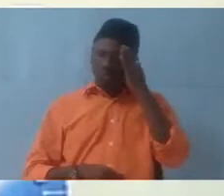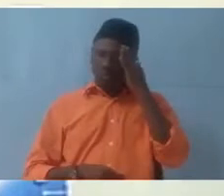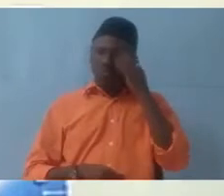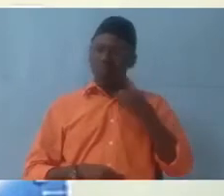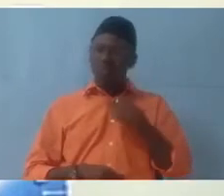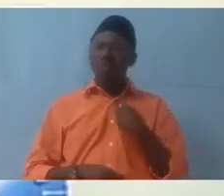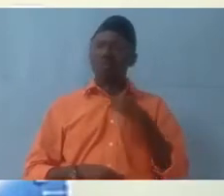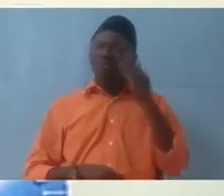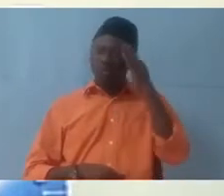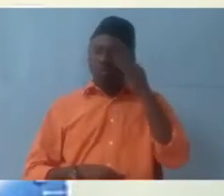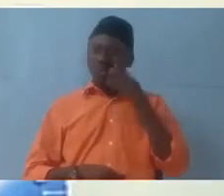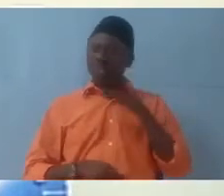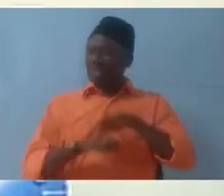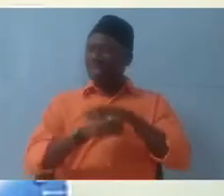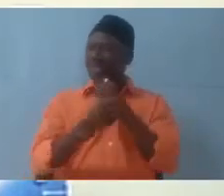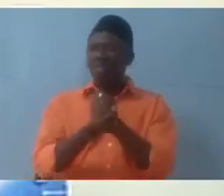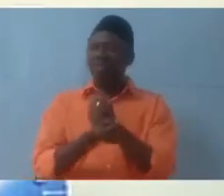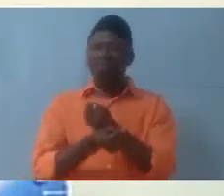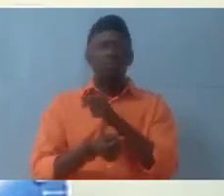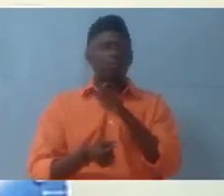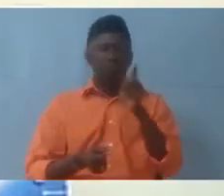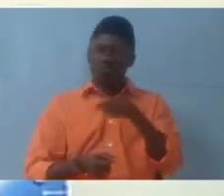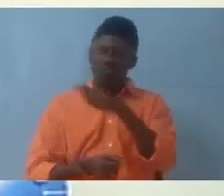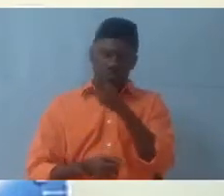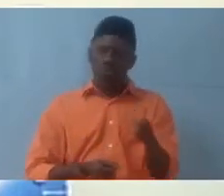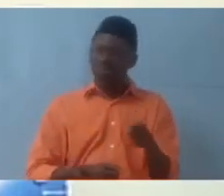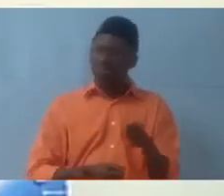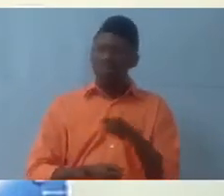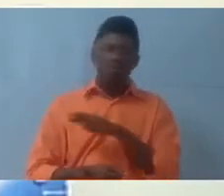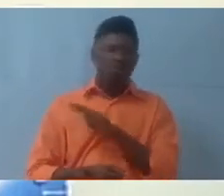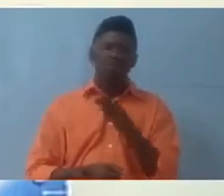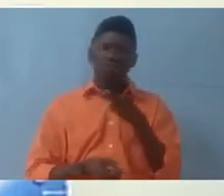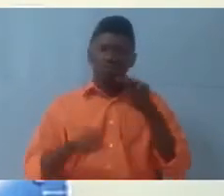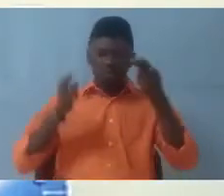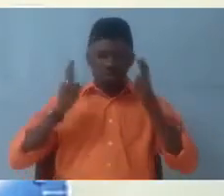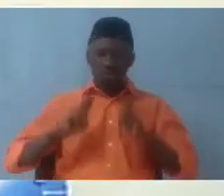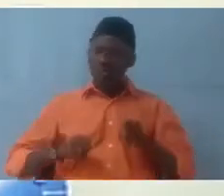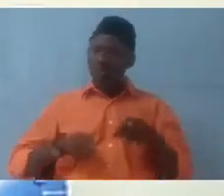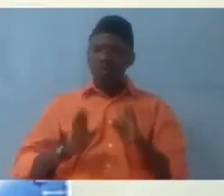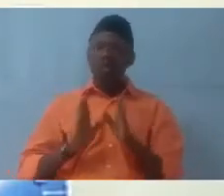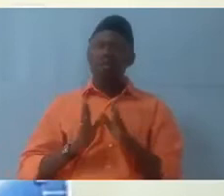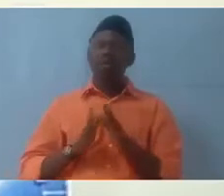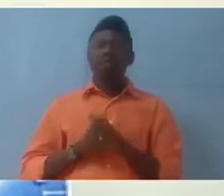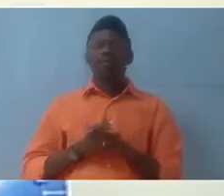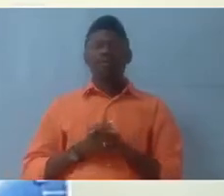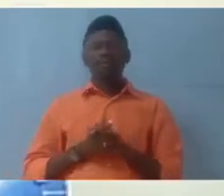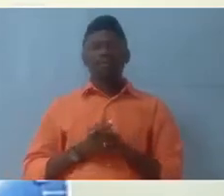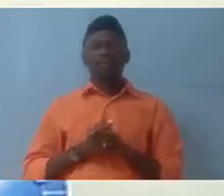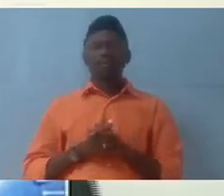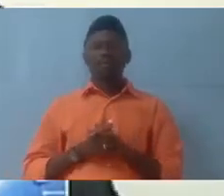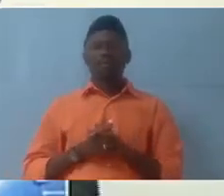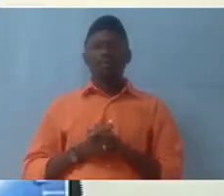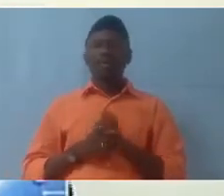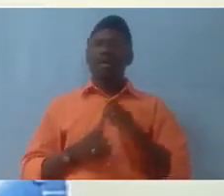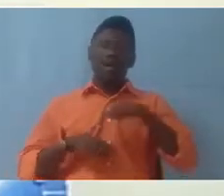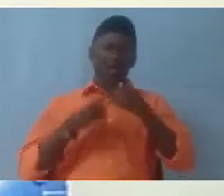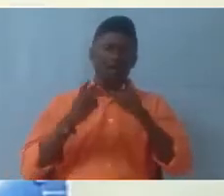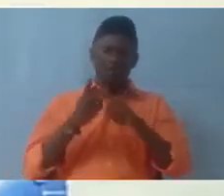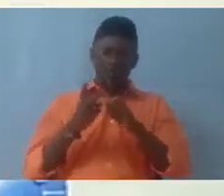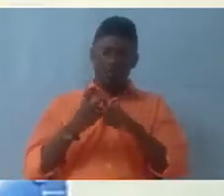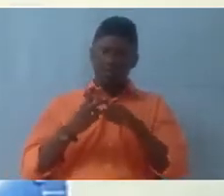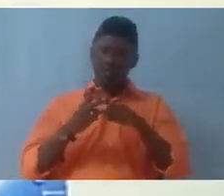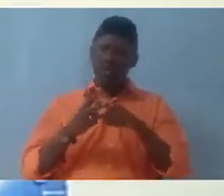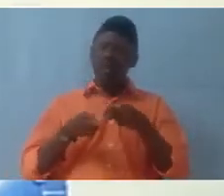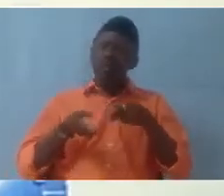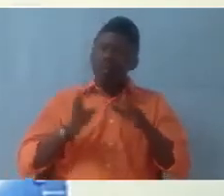Jamono bobu nak ñun li nga xamne lolu lañ amone soxla rek mo nekk ne japp bobu ñu japp ko depo wut ak yoon. And the subsequent detention was also unlawful.